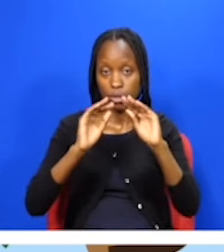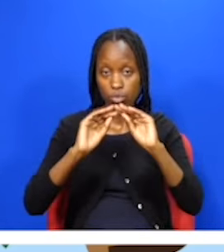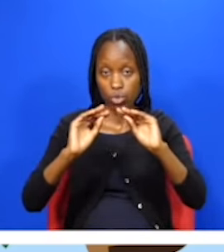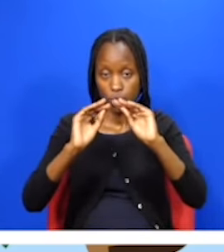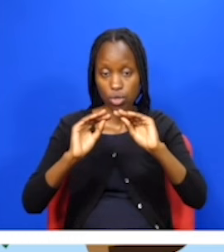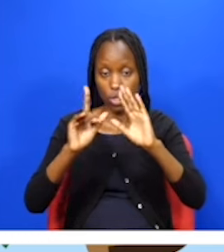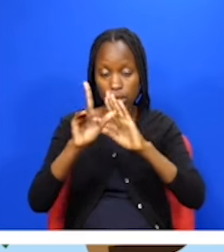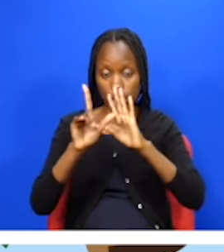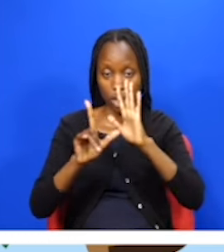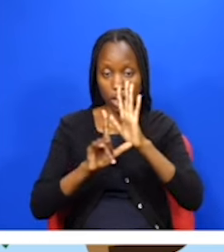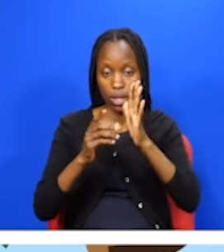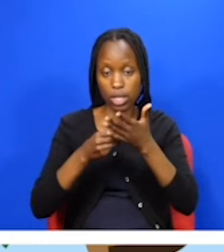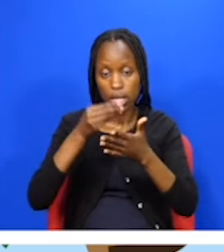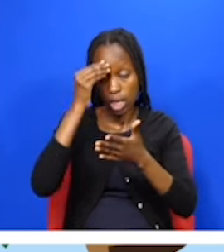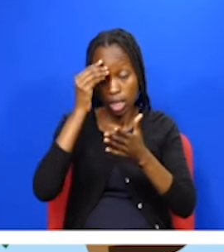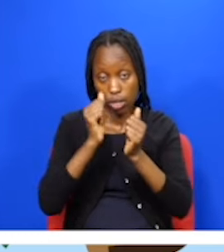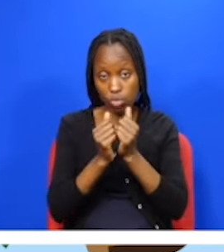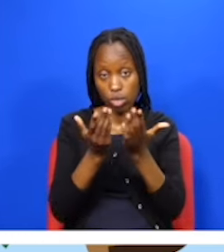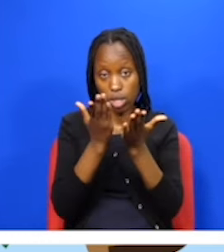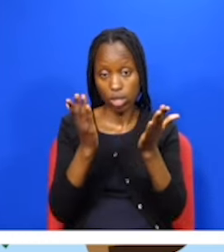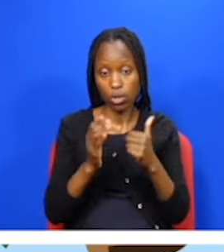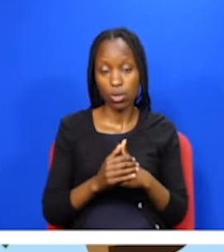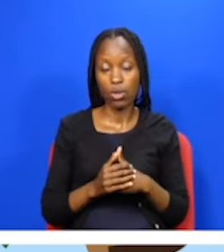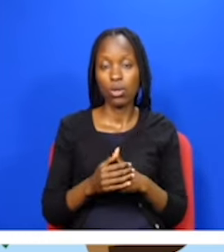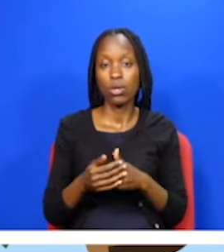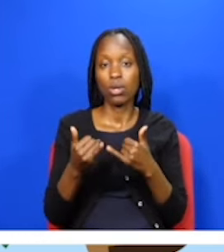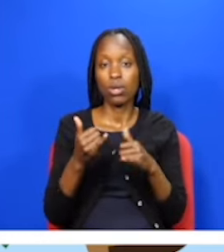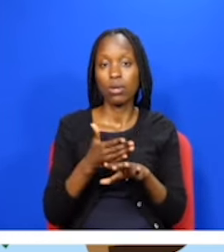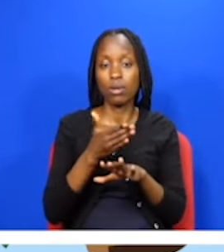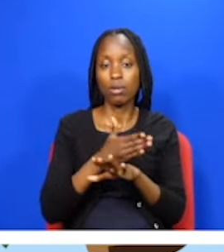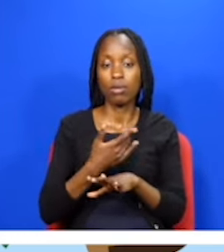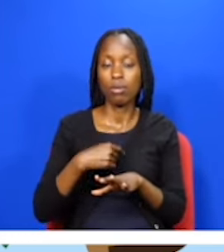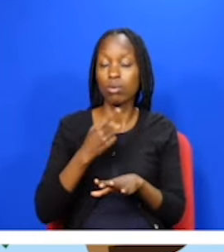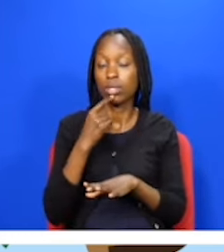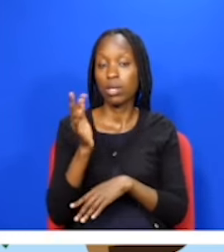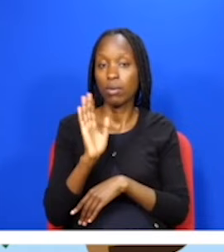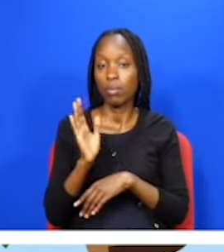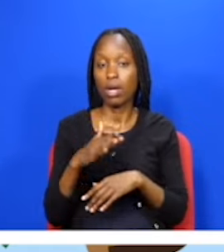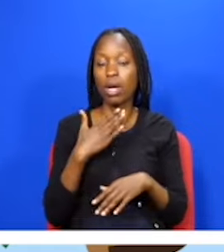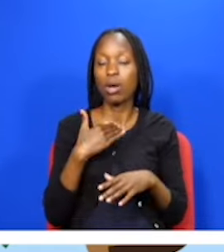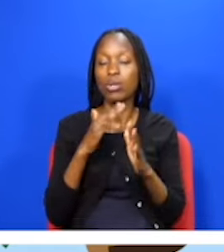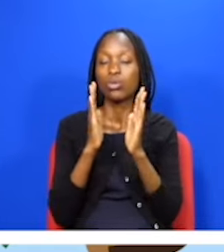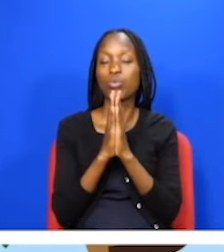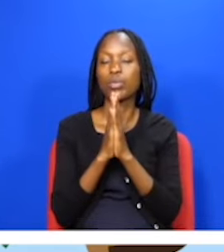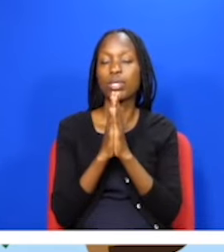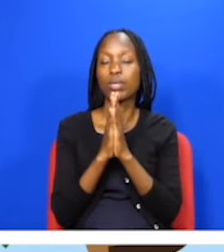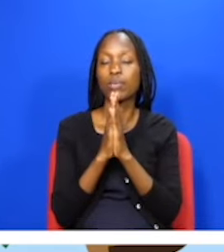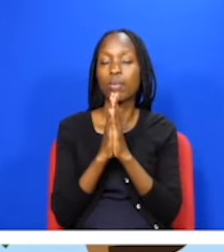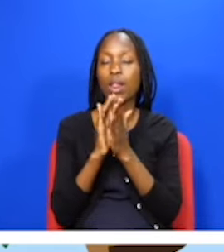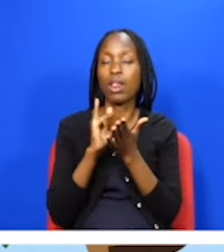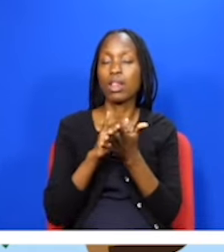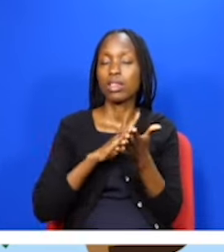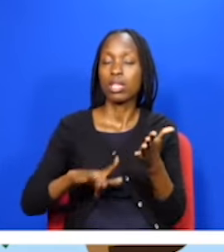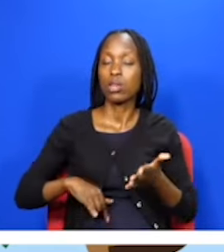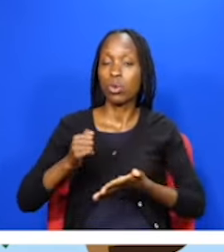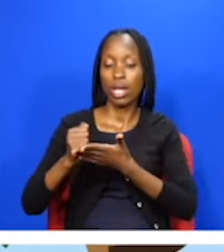lesson and learning it together with you. And now before we say goodbye, allow me to pray that God is going to help